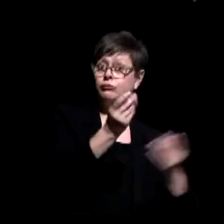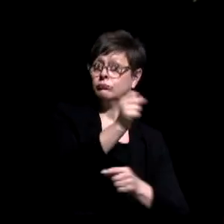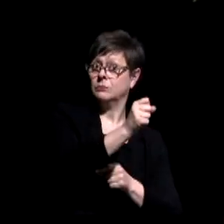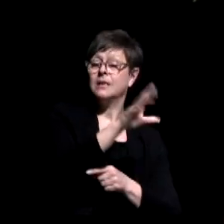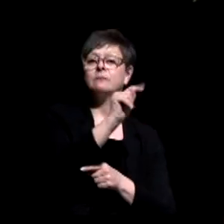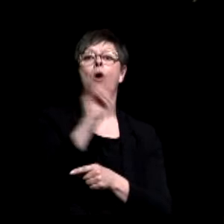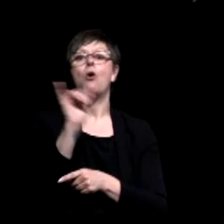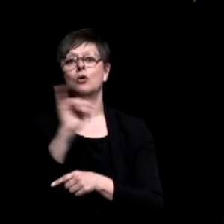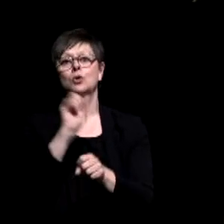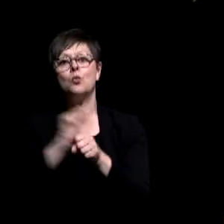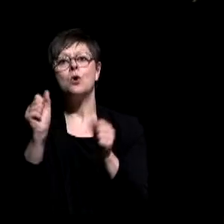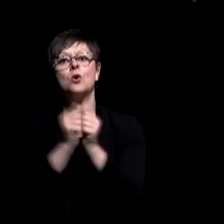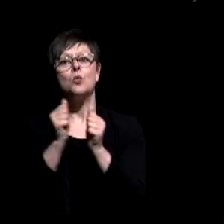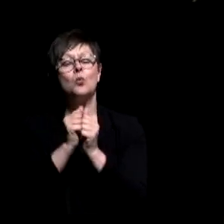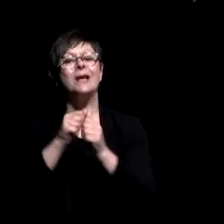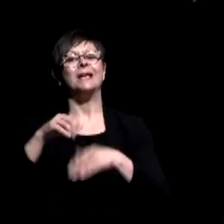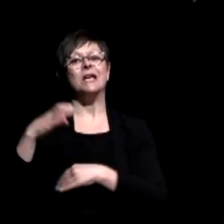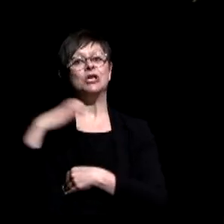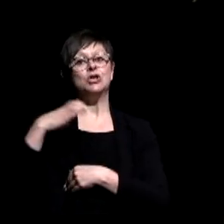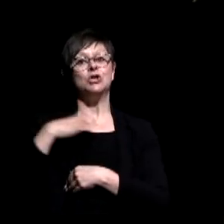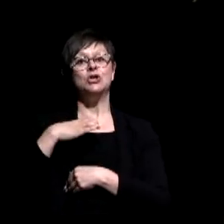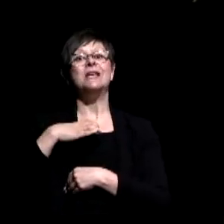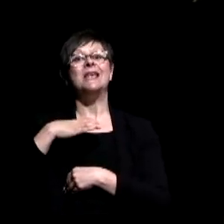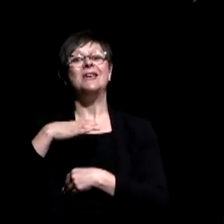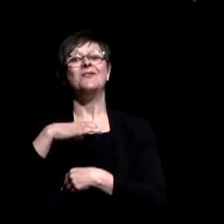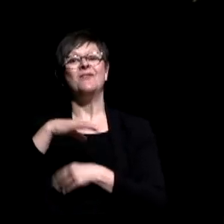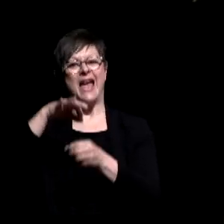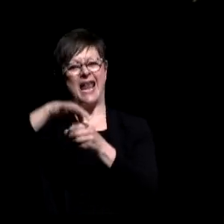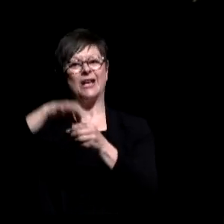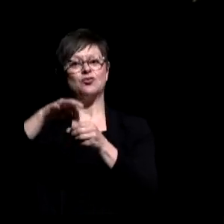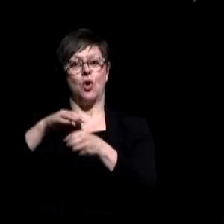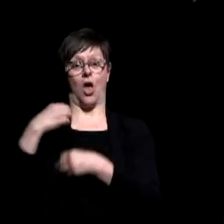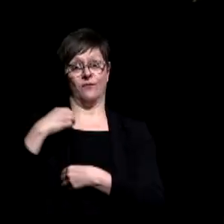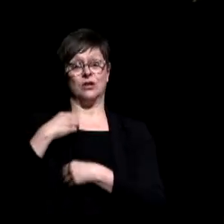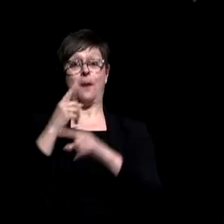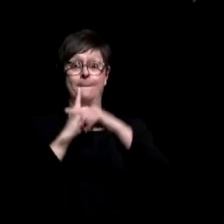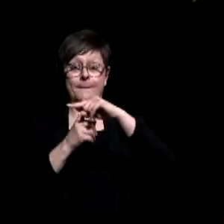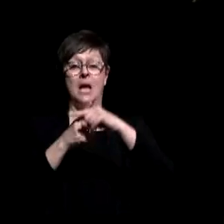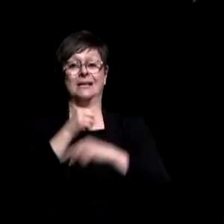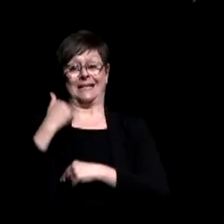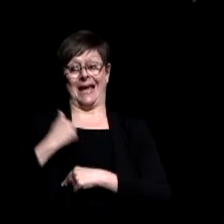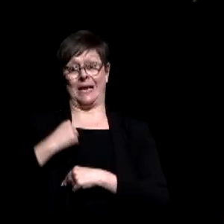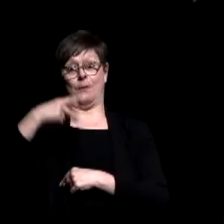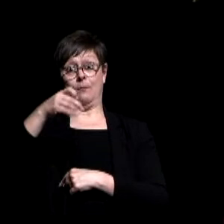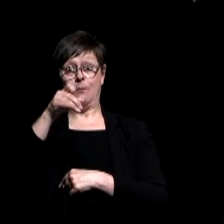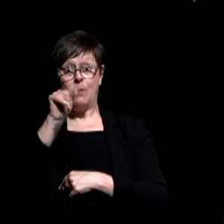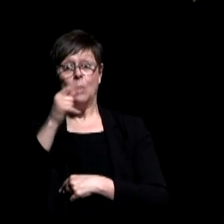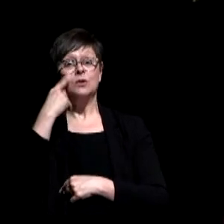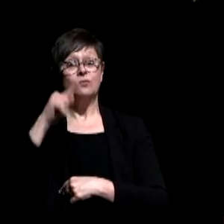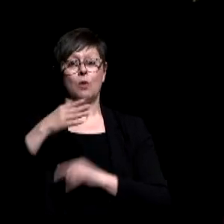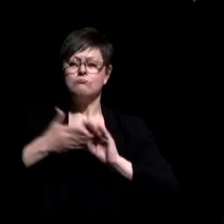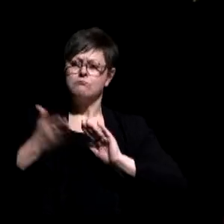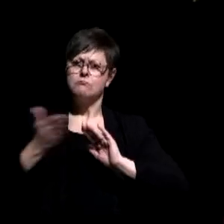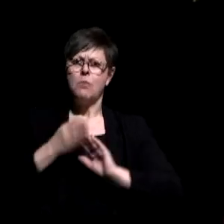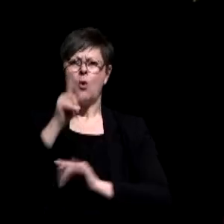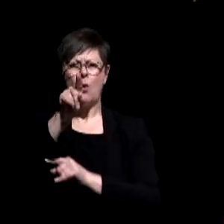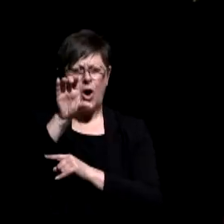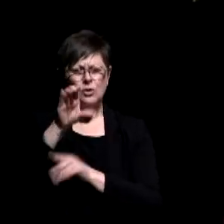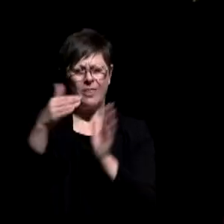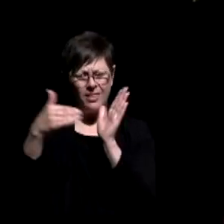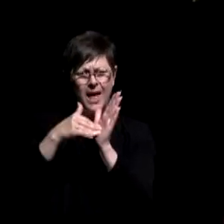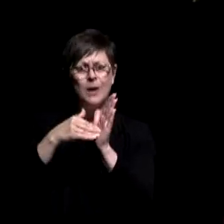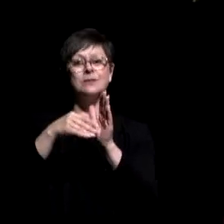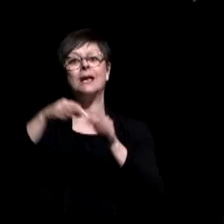the Office of the Chief Electoral Officer and Canada Post to process over 100,000 ballot